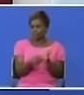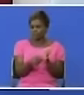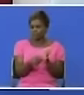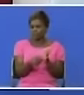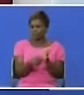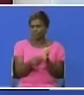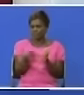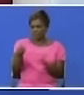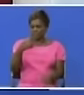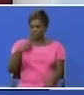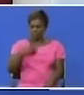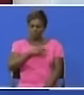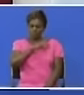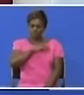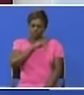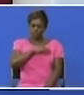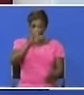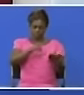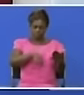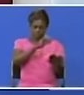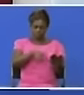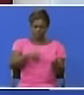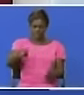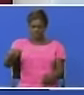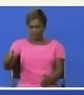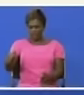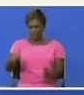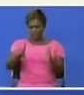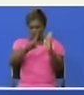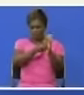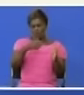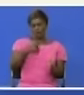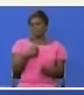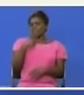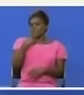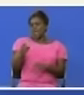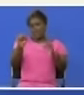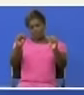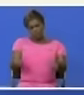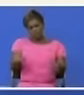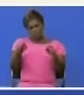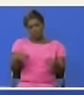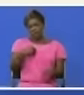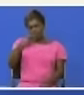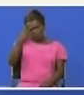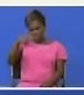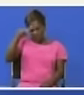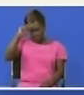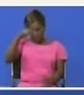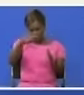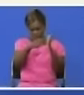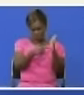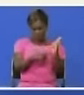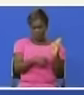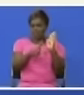have maturity ratings that apply to other jurisdictions. We are only saying, is it possible to have a policy issue that